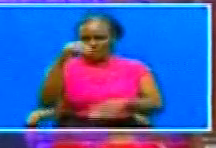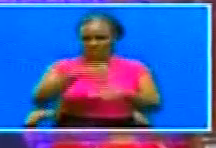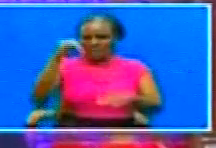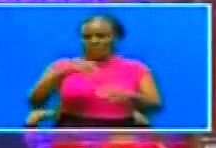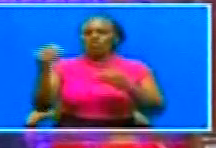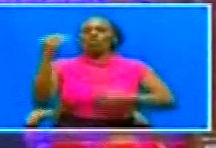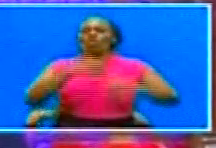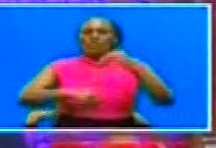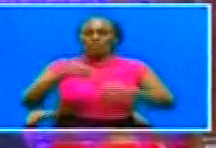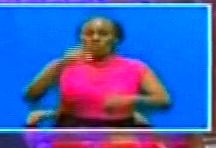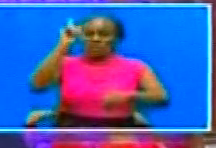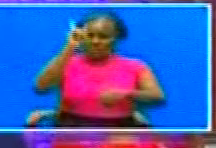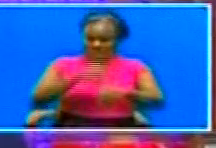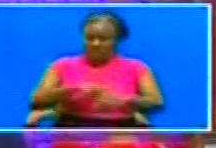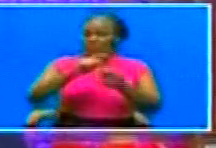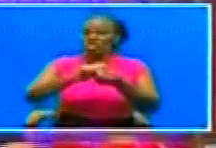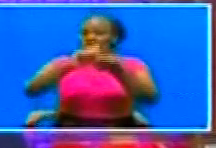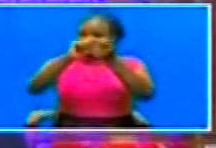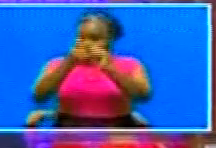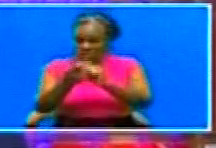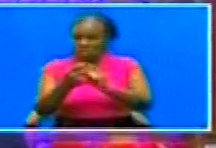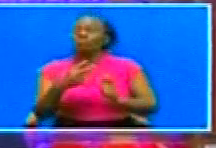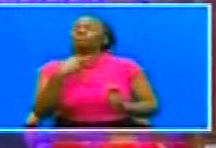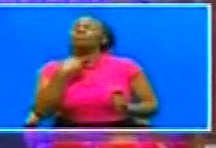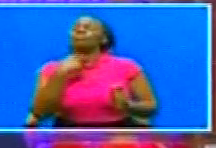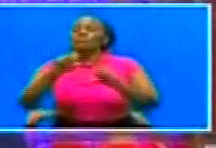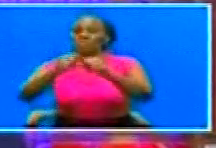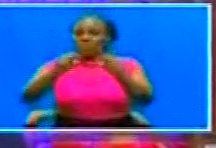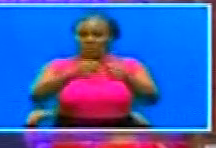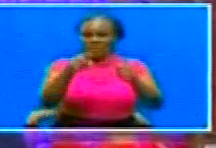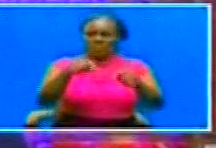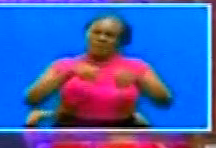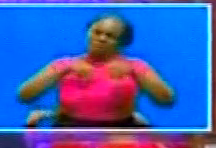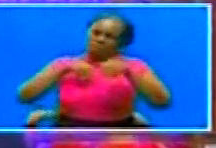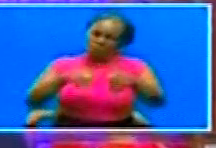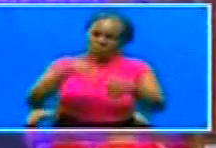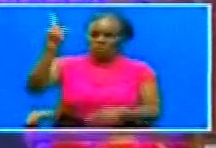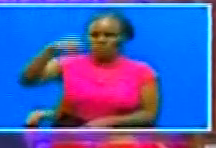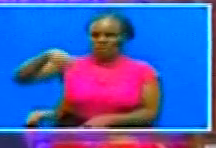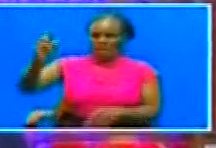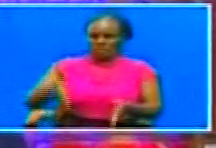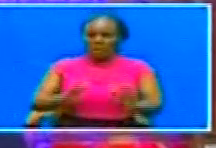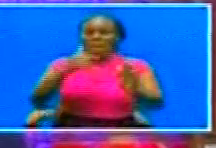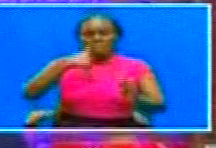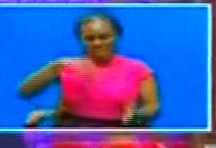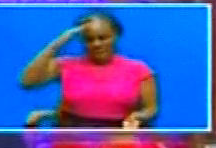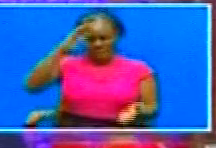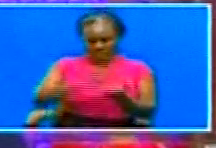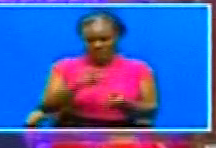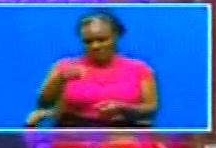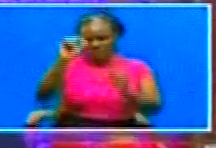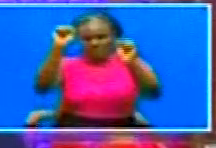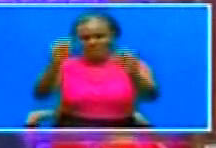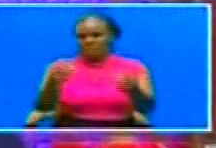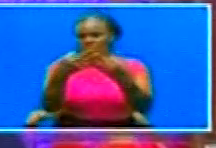of corruption, and when the chains and the shackles of corruption are removed, they'll follow the right direction. Mm. I believe they are capable of being